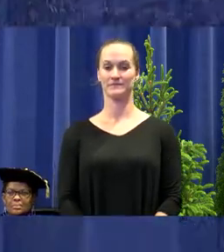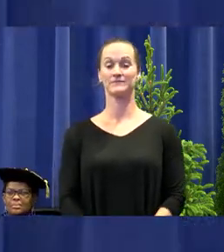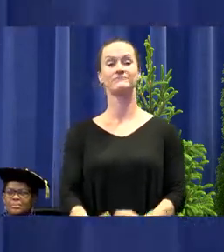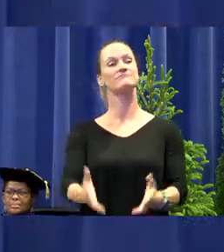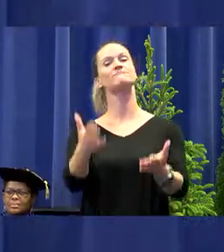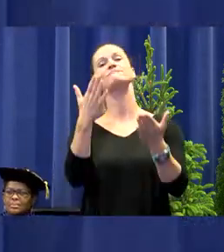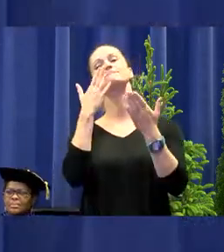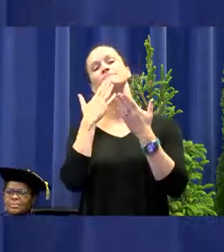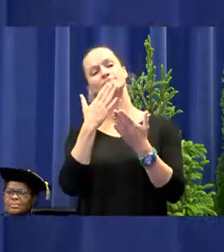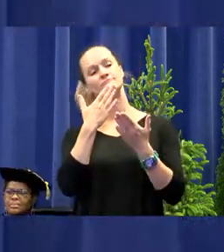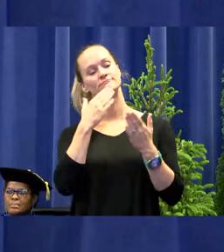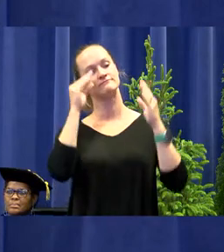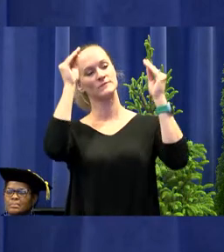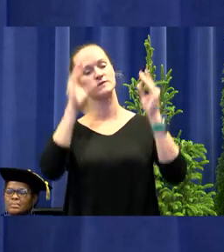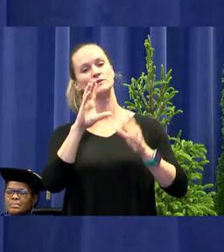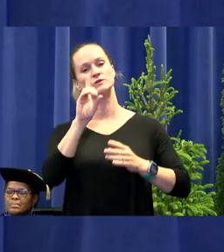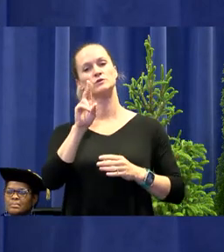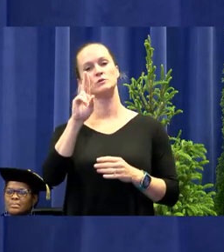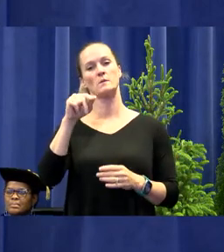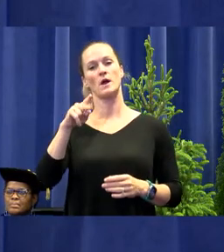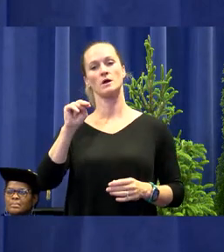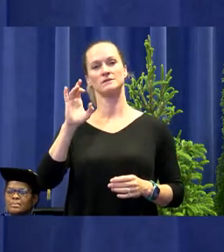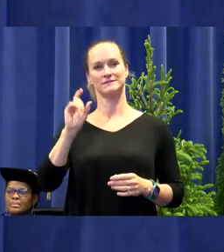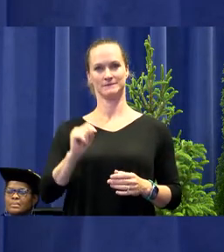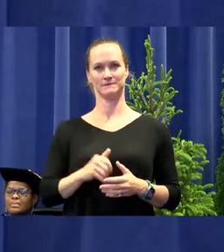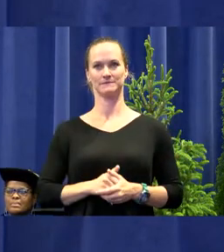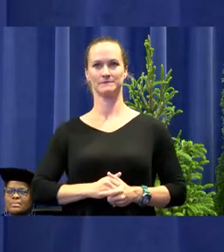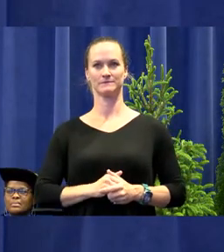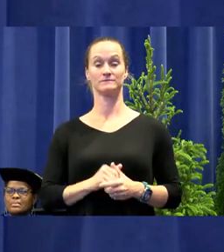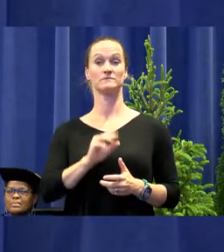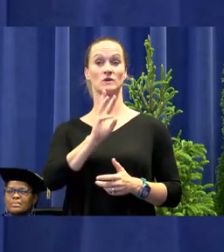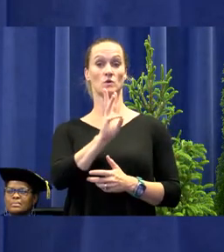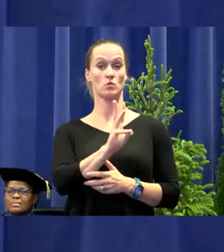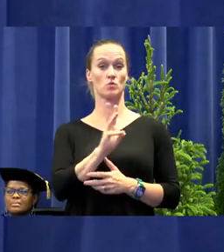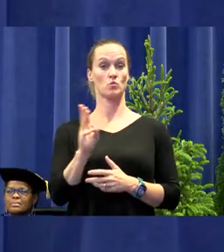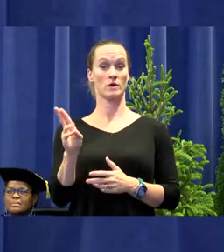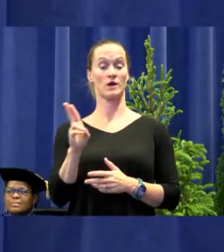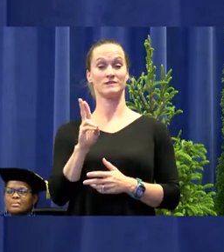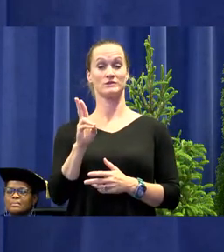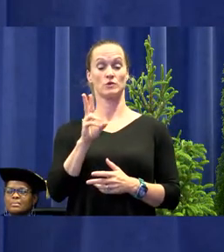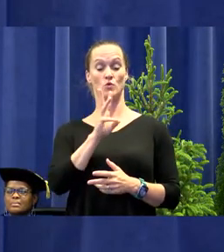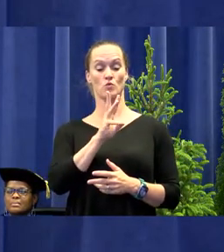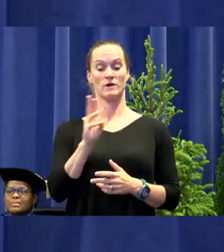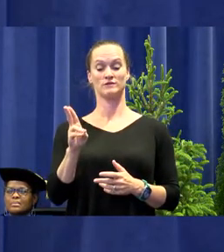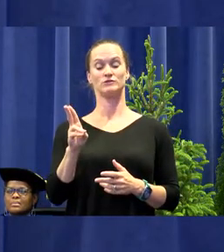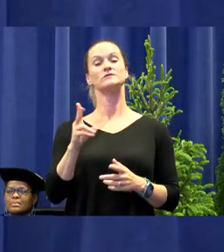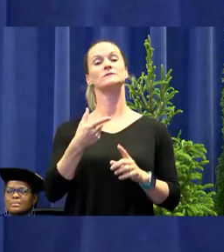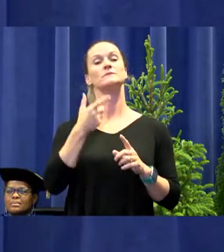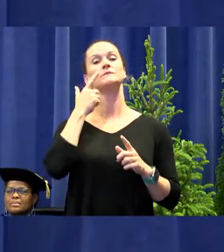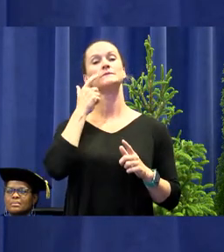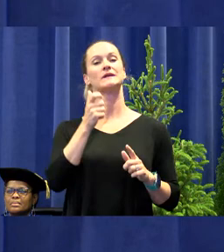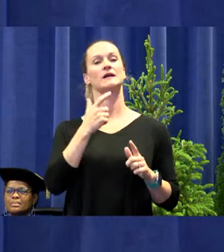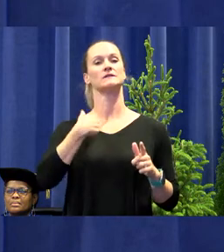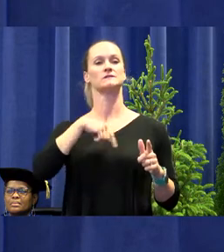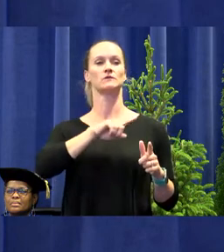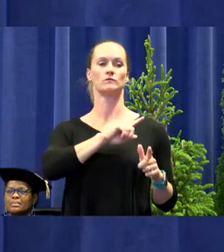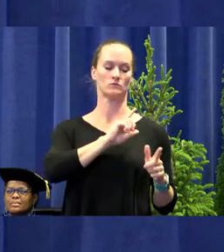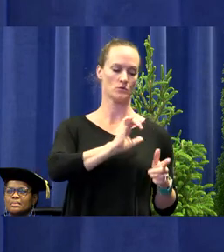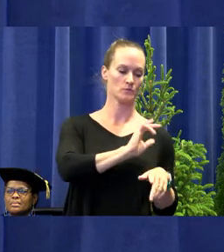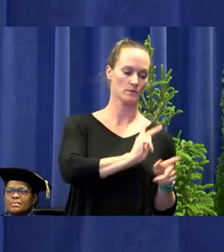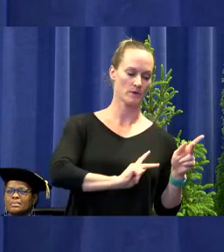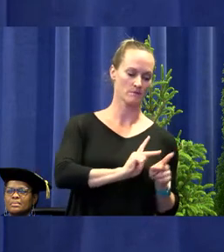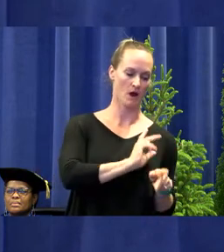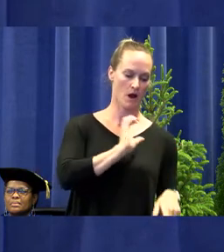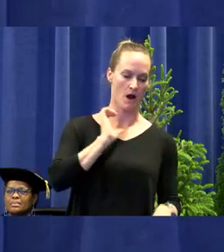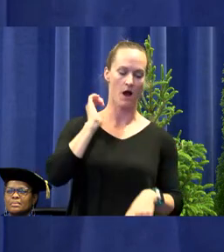Thank you, Professor DuPont. Western proudly exists as a manifestation of the vision and the values of the people of the